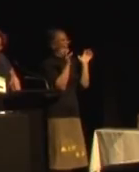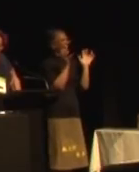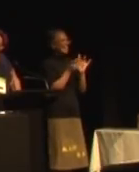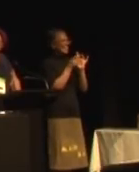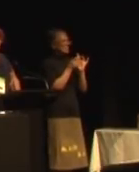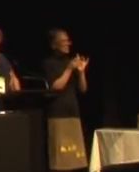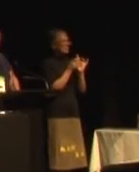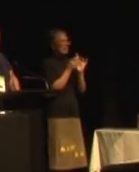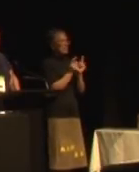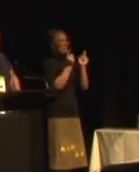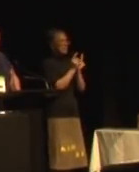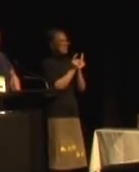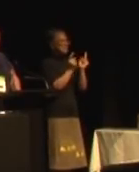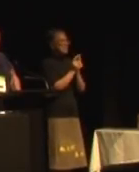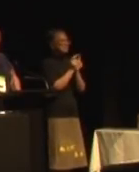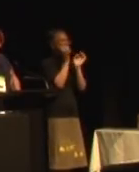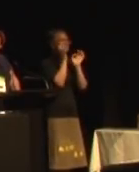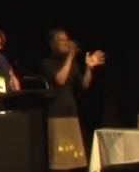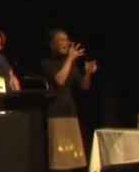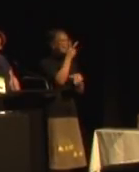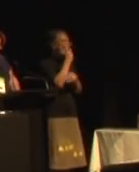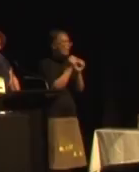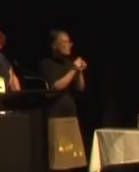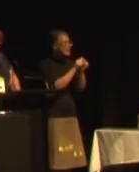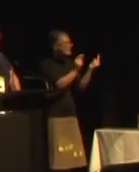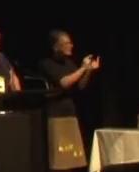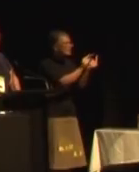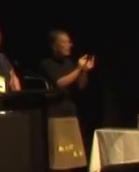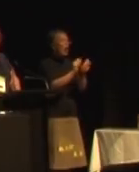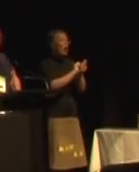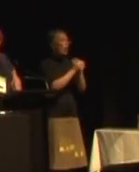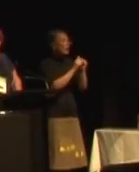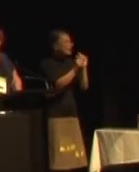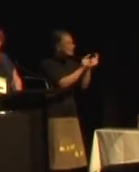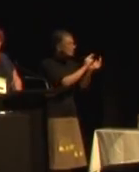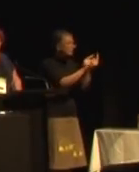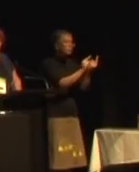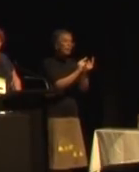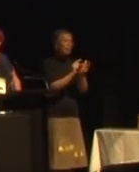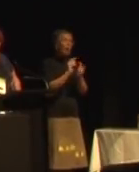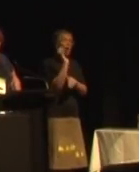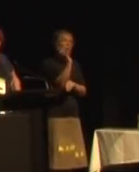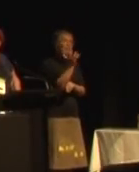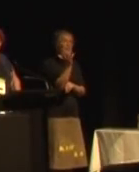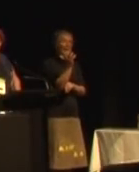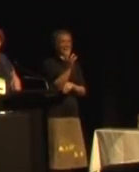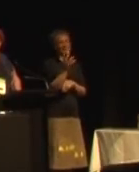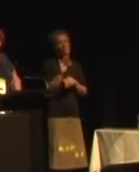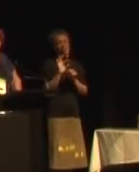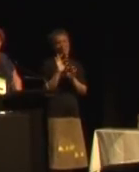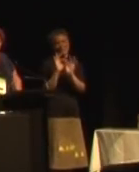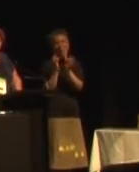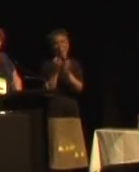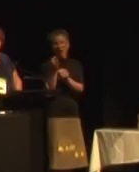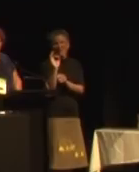connections. It's been amazing to connect with old friends and colleagues, and I appreciate the hospitality that Fiona and the rest of